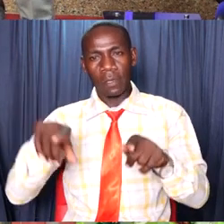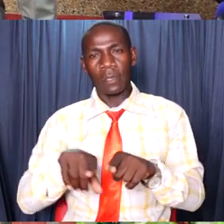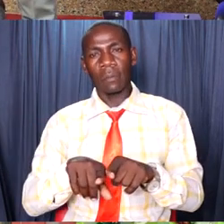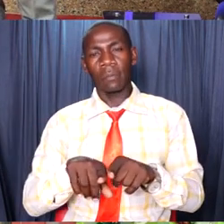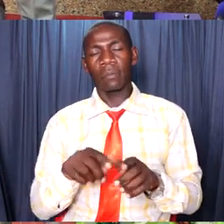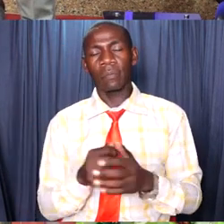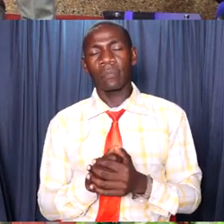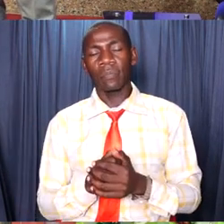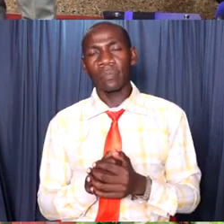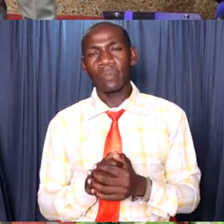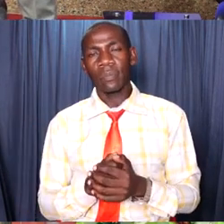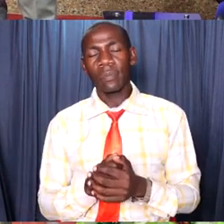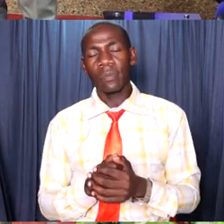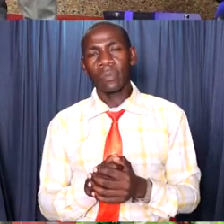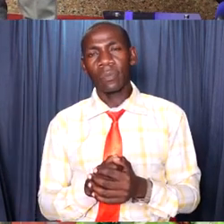conqueror.